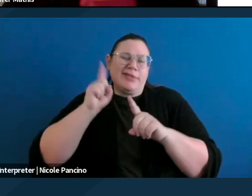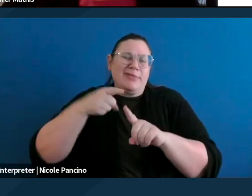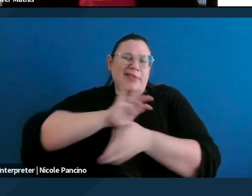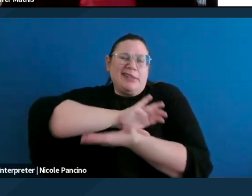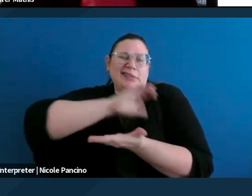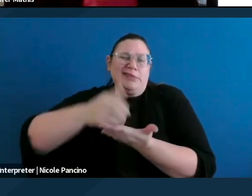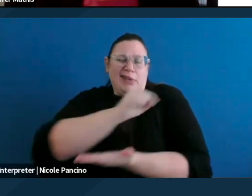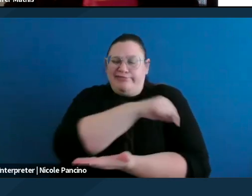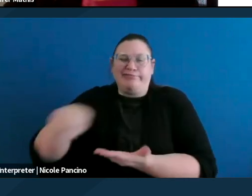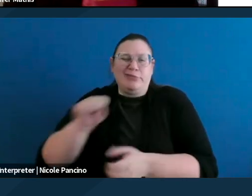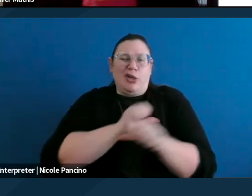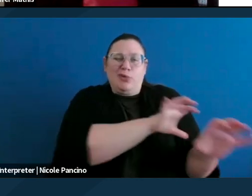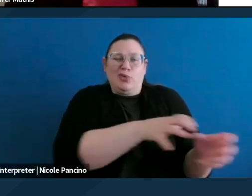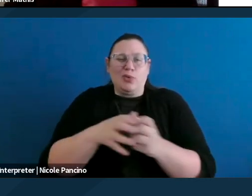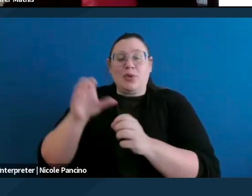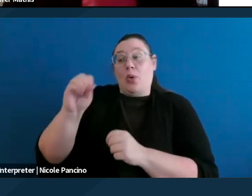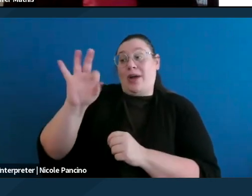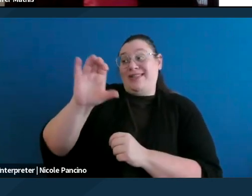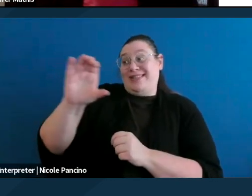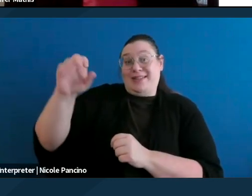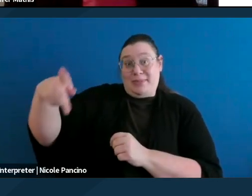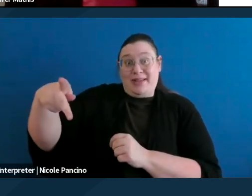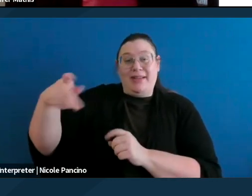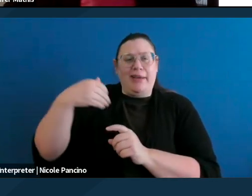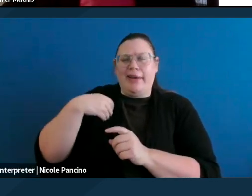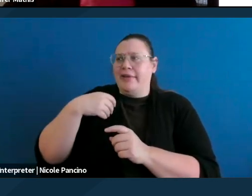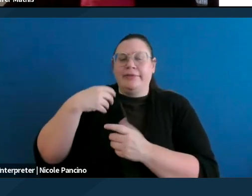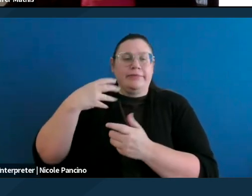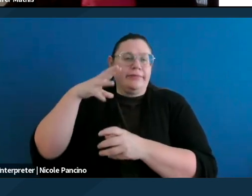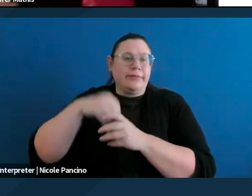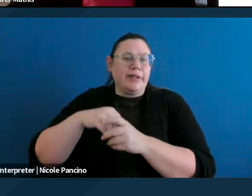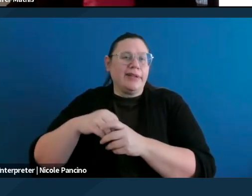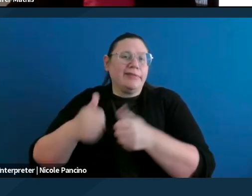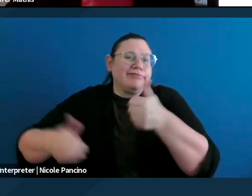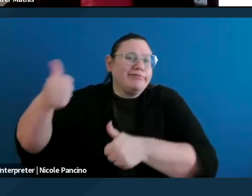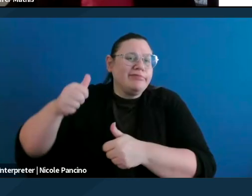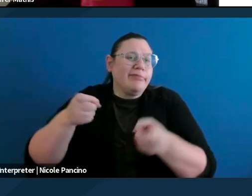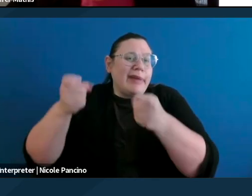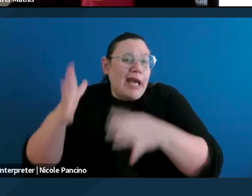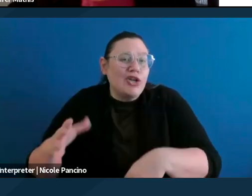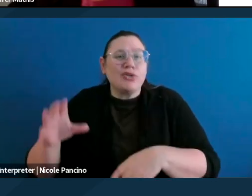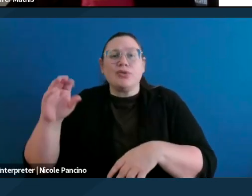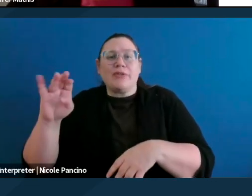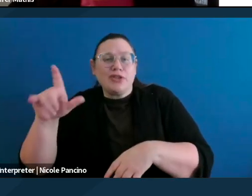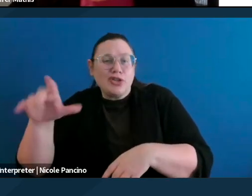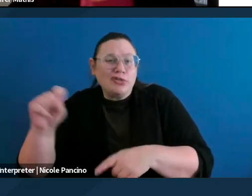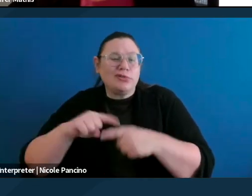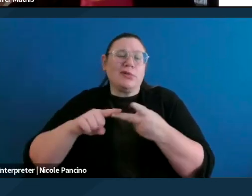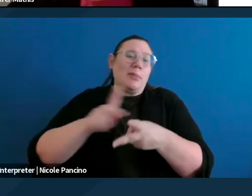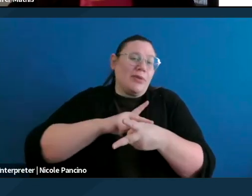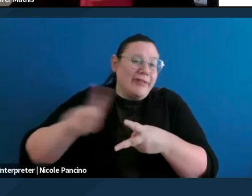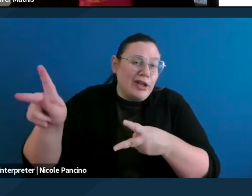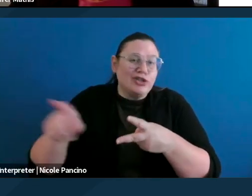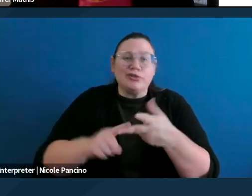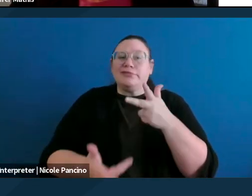that OFCCP has. They include officials and managers, they include professionals, they include technicians,